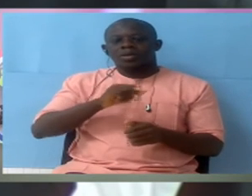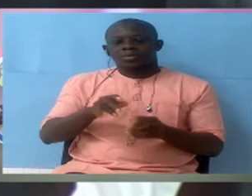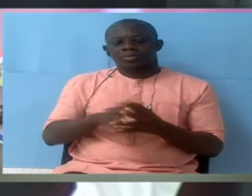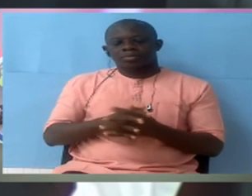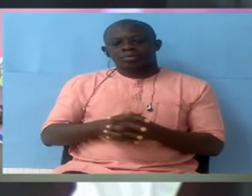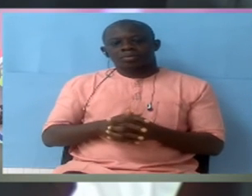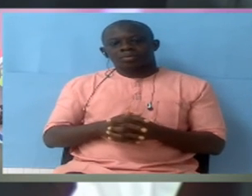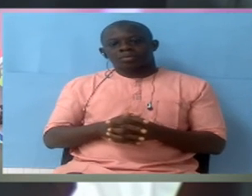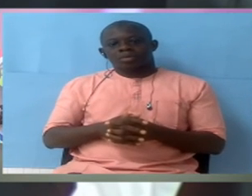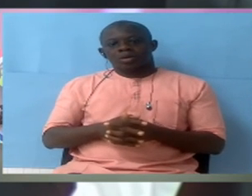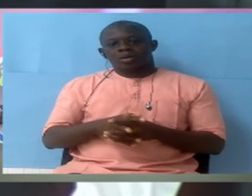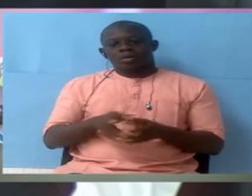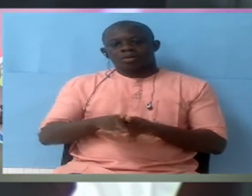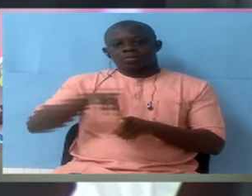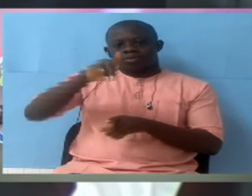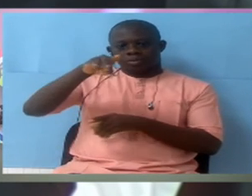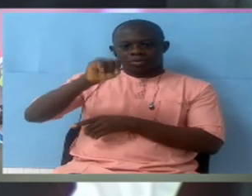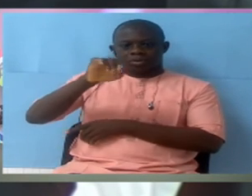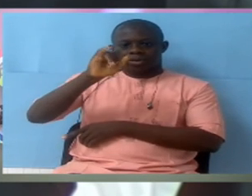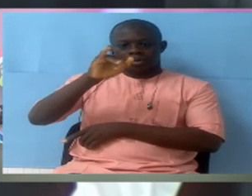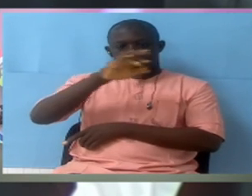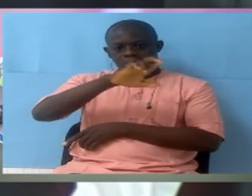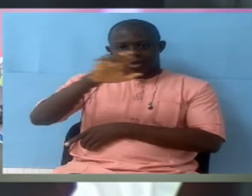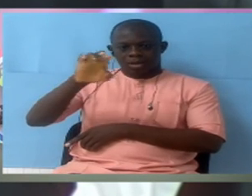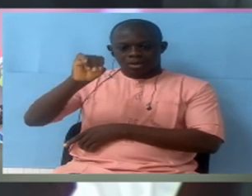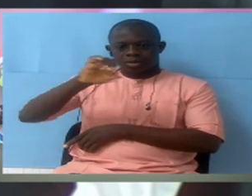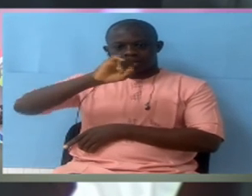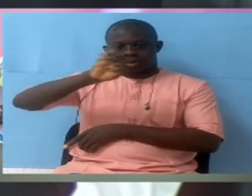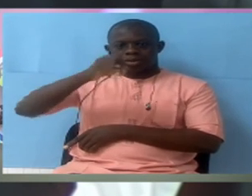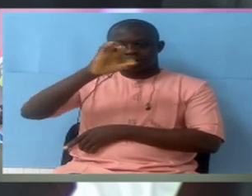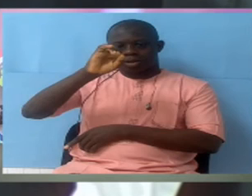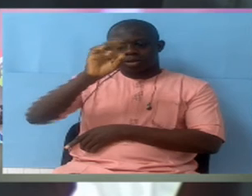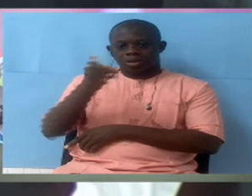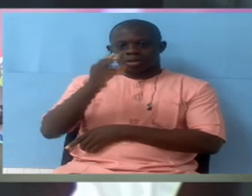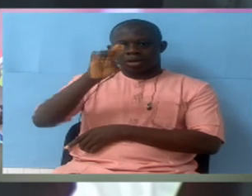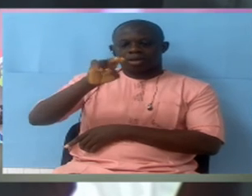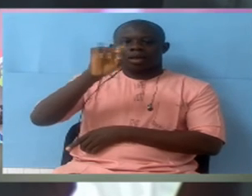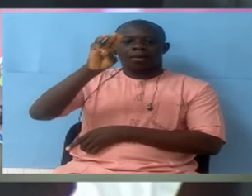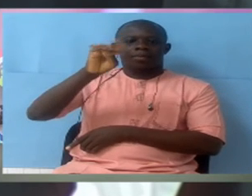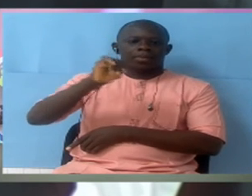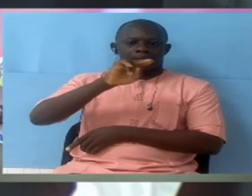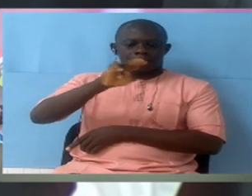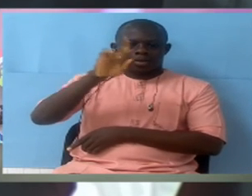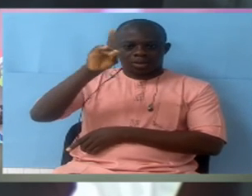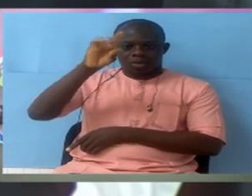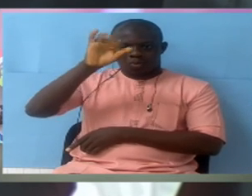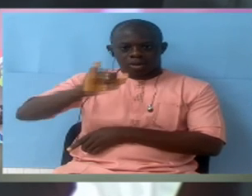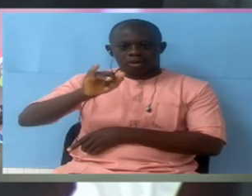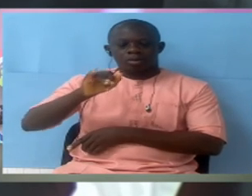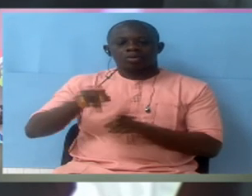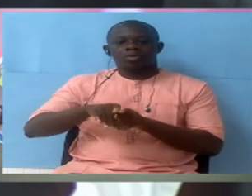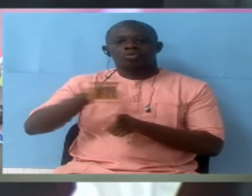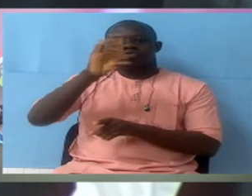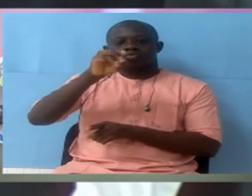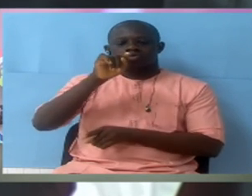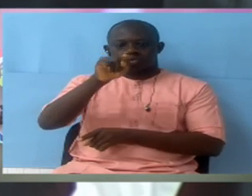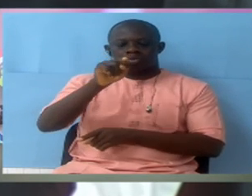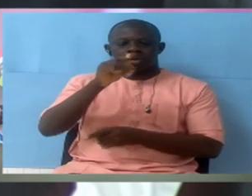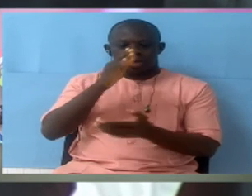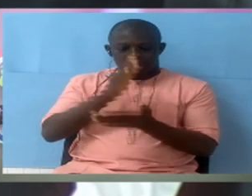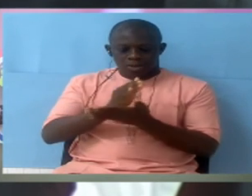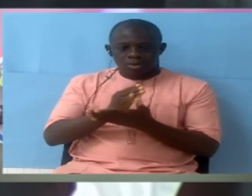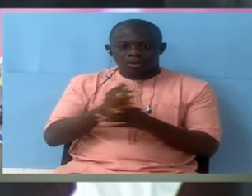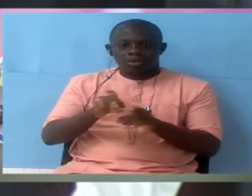Lieutenant Colonel Pierre John Mendy. Lieutenant yes, Colonel Pierre John Mendy. Did you serve the